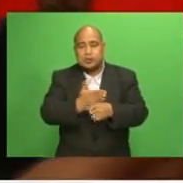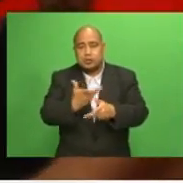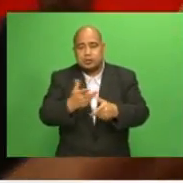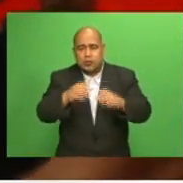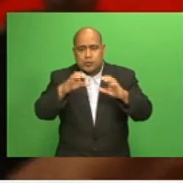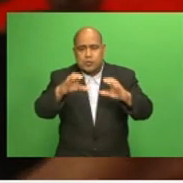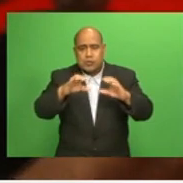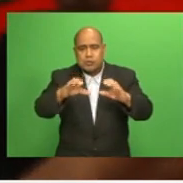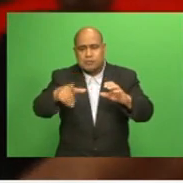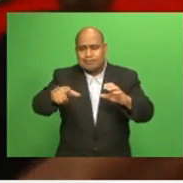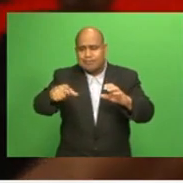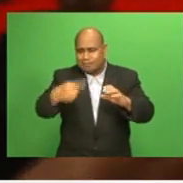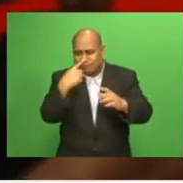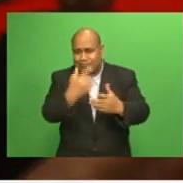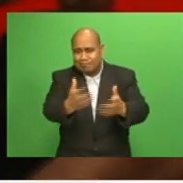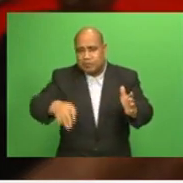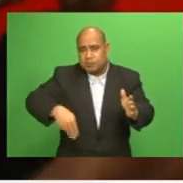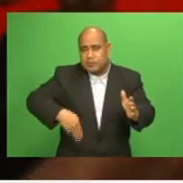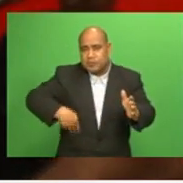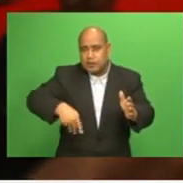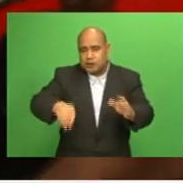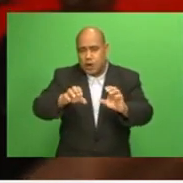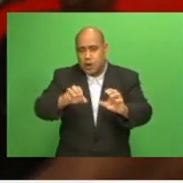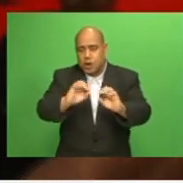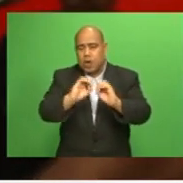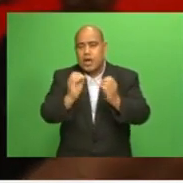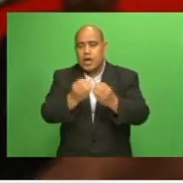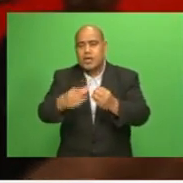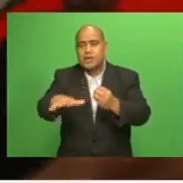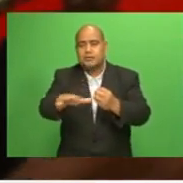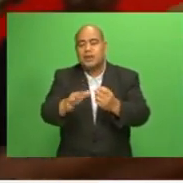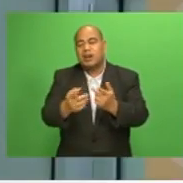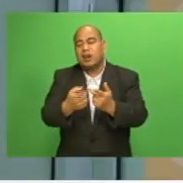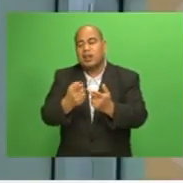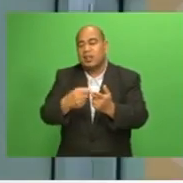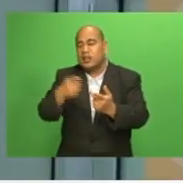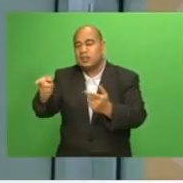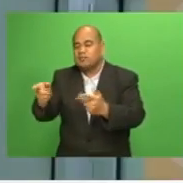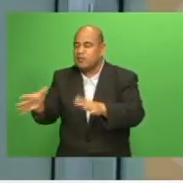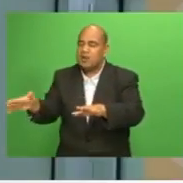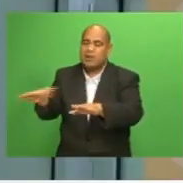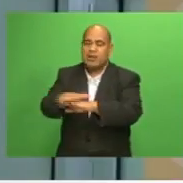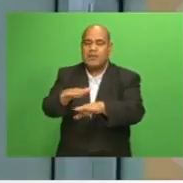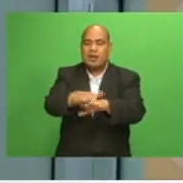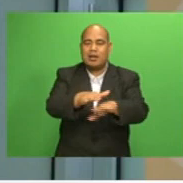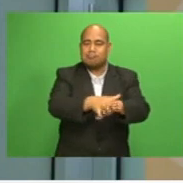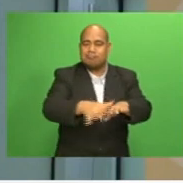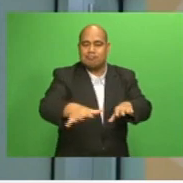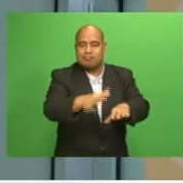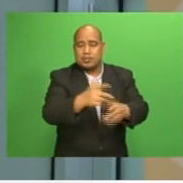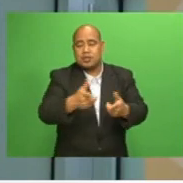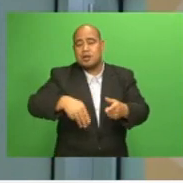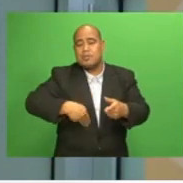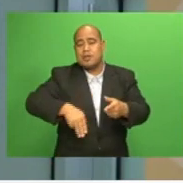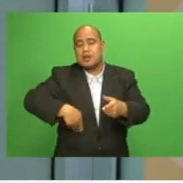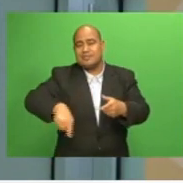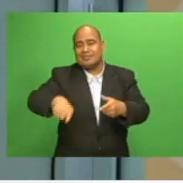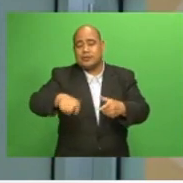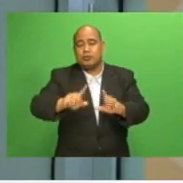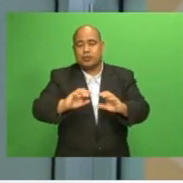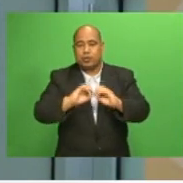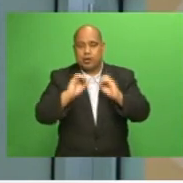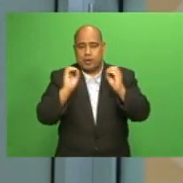member organizations and covered almost all member organizations of FCF to understand what the impact of the